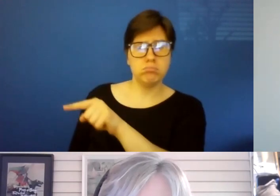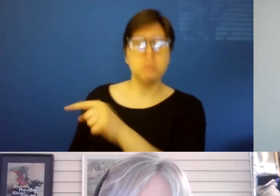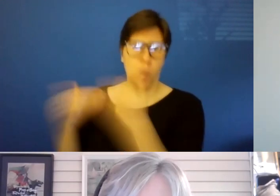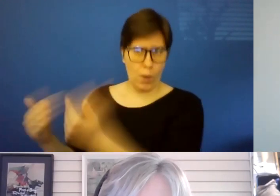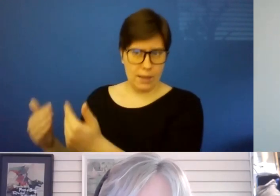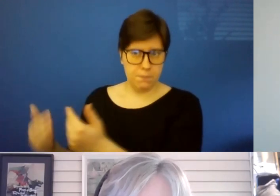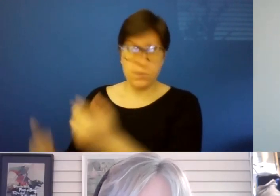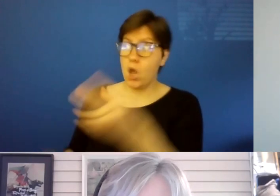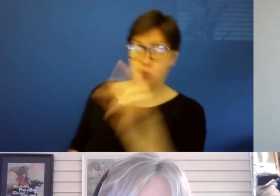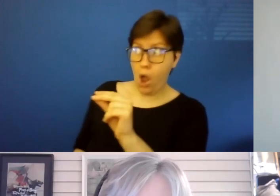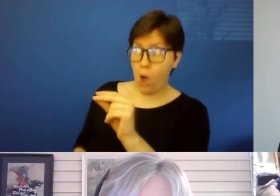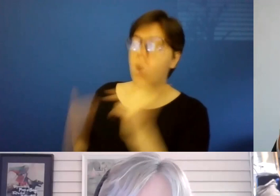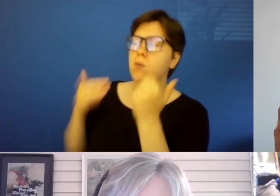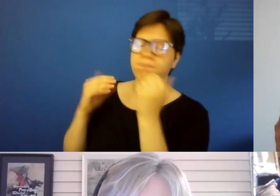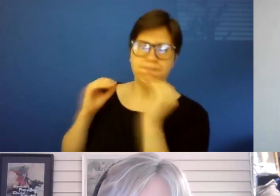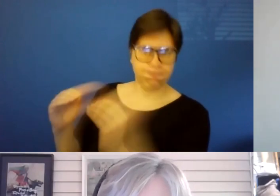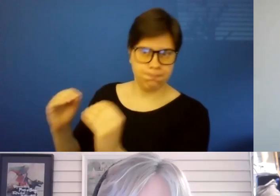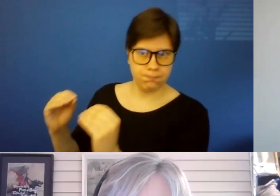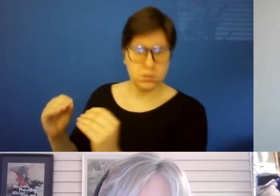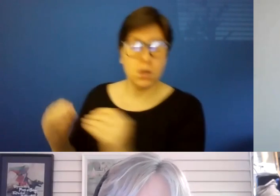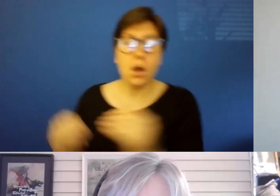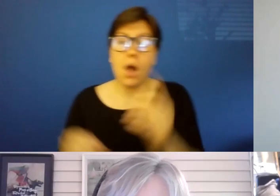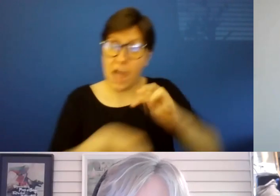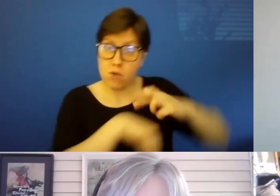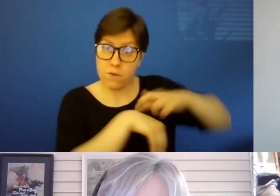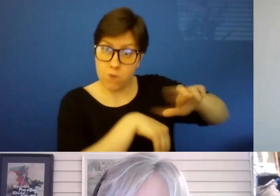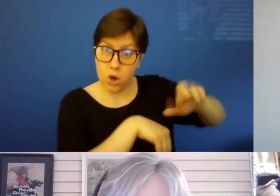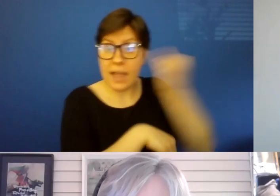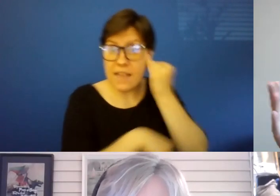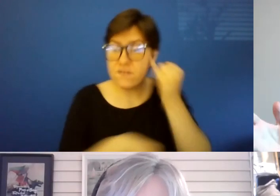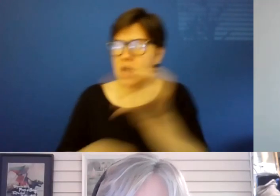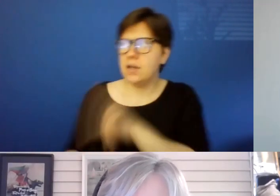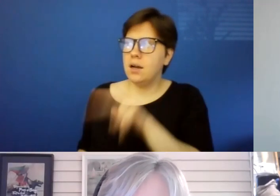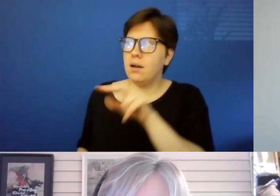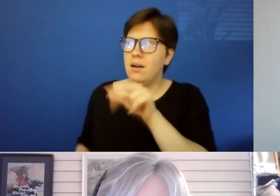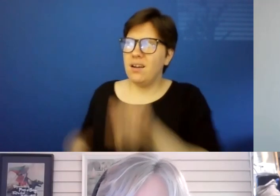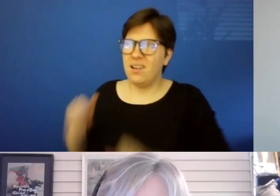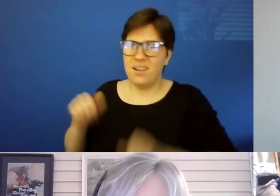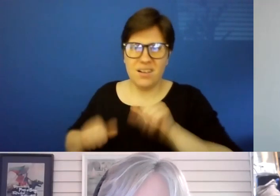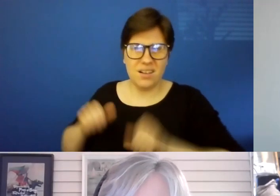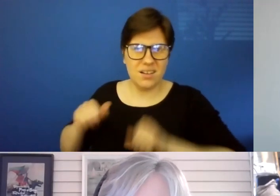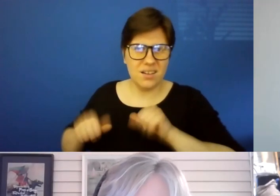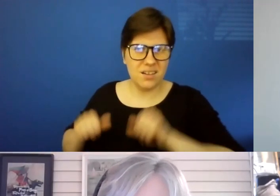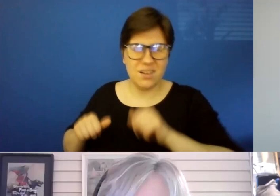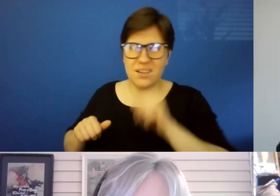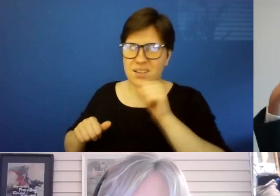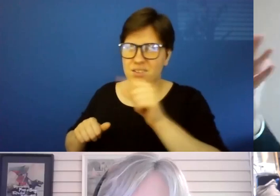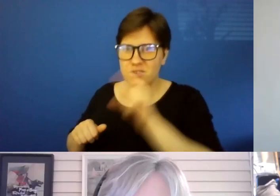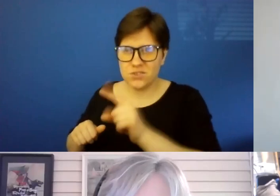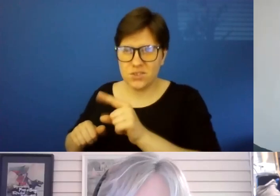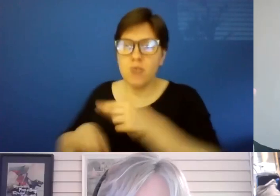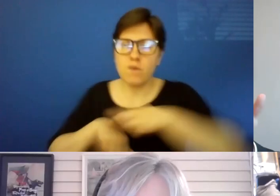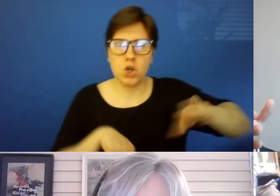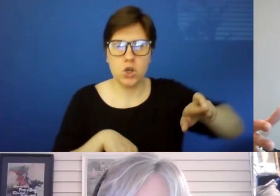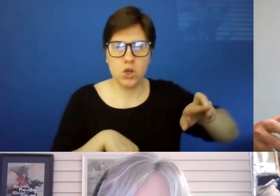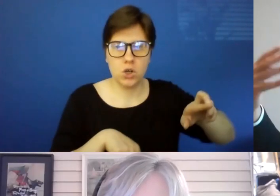definitely say no, you don't get the prescription. The referral is for only that middle category where they're like, well, I'm not sure if it's yes or no.